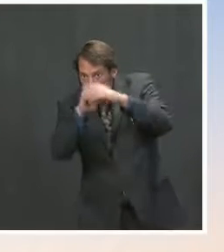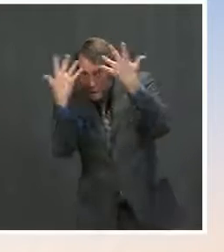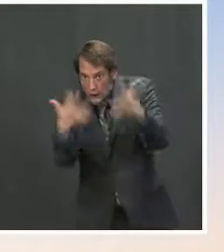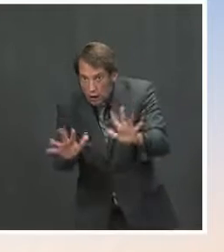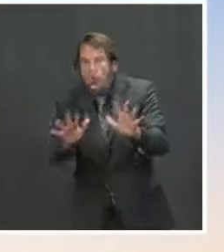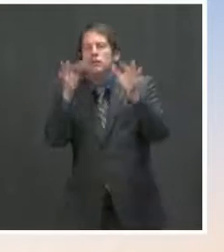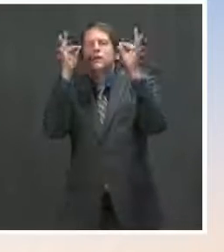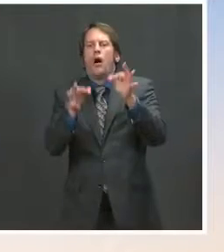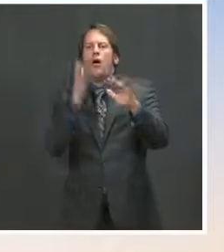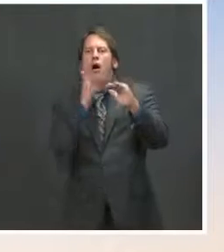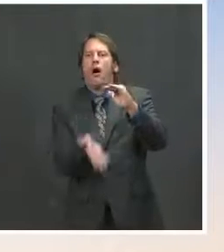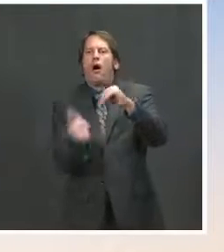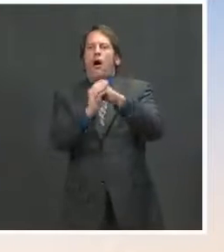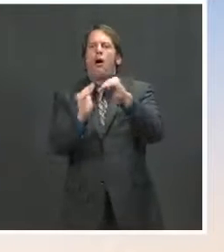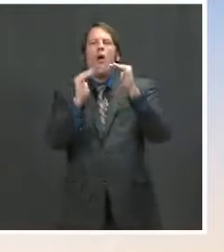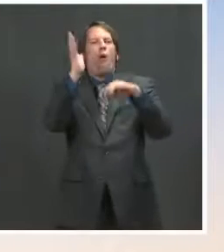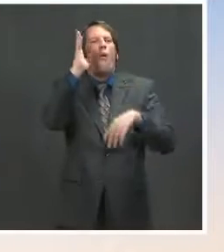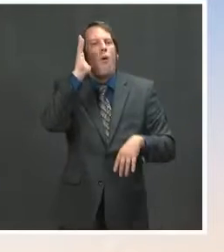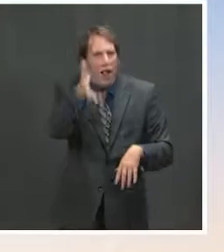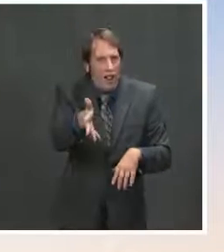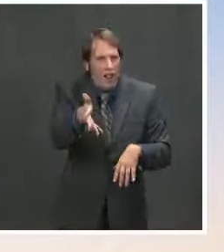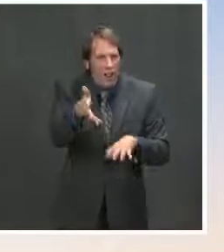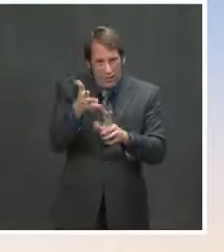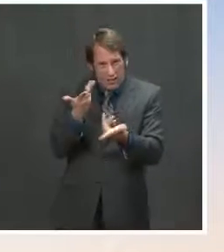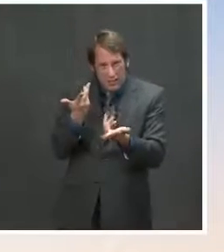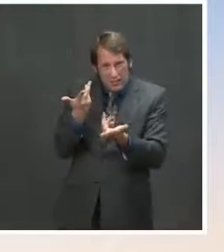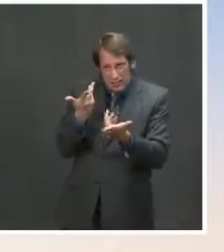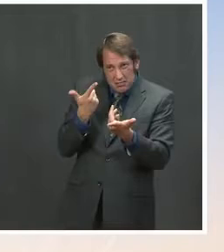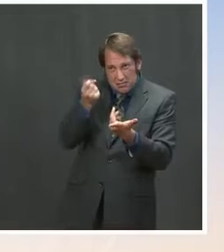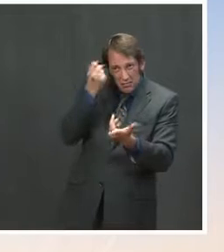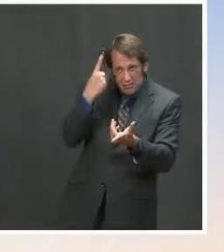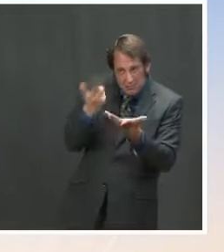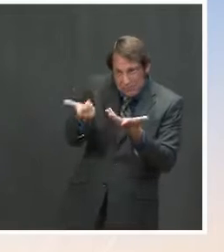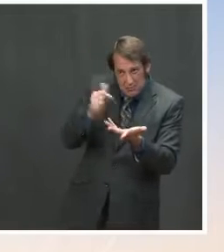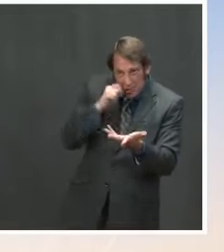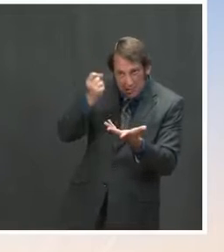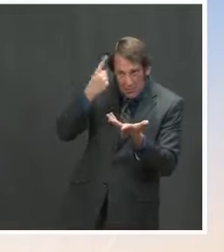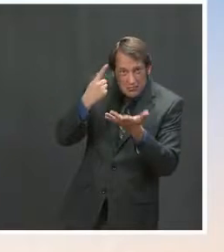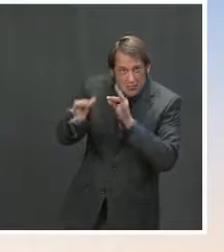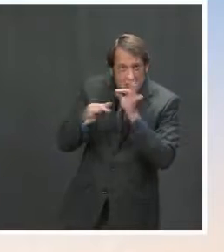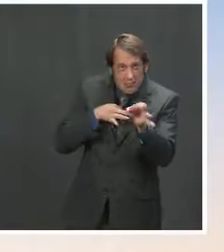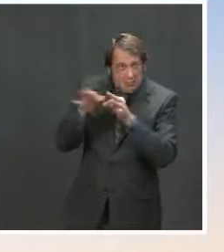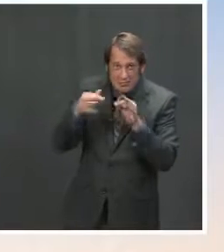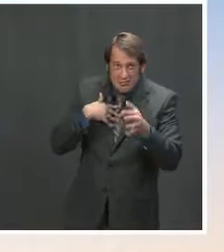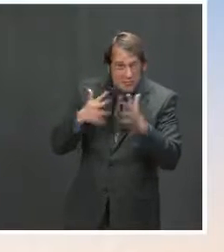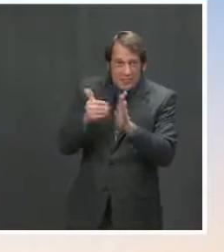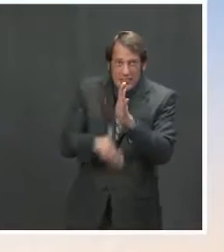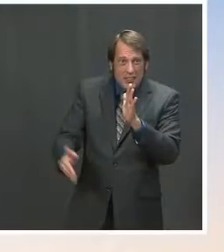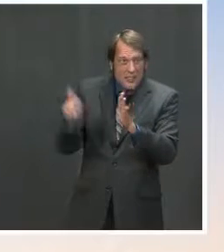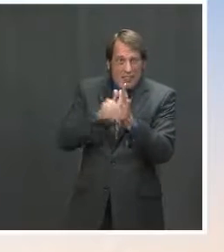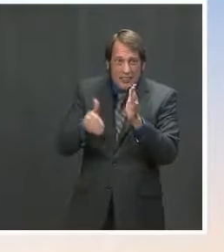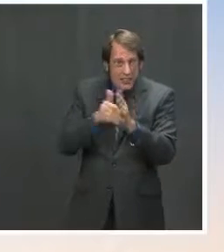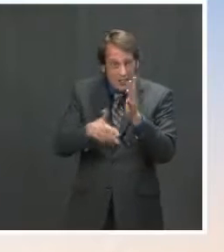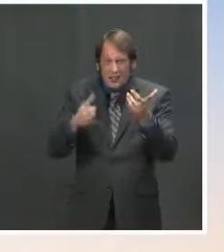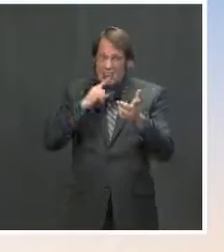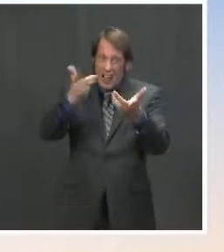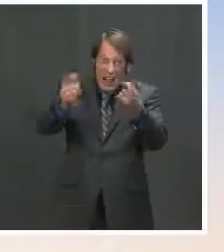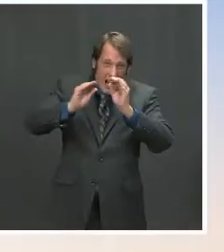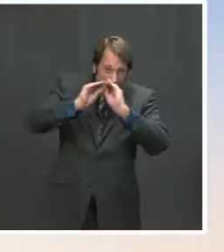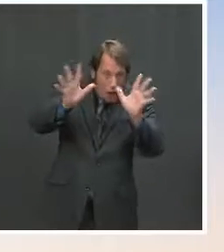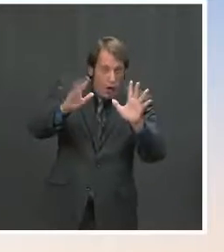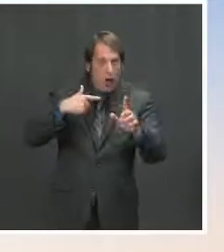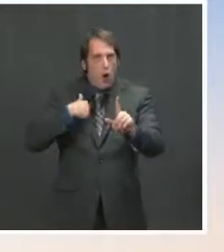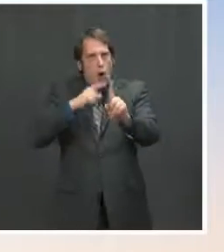clearly understood. We felt it was incumbent upon us to make sure people understood and were clear that our objective was to welcome in